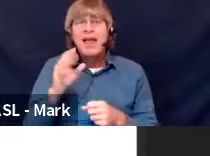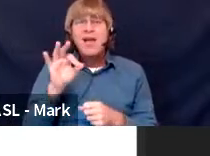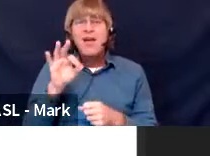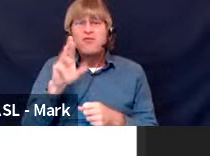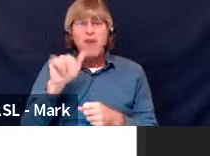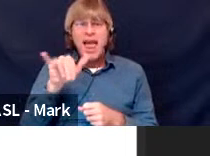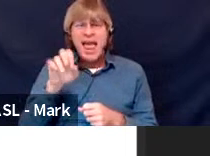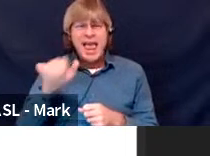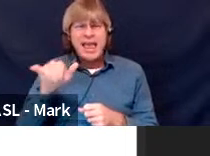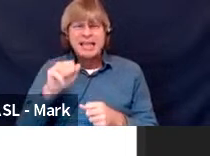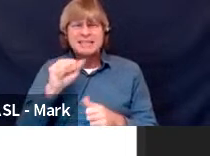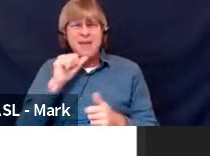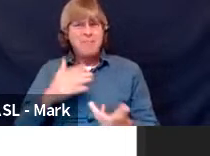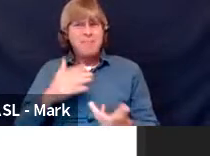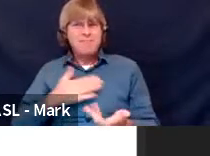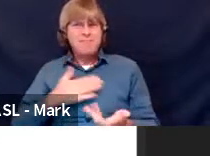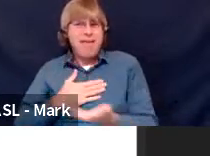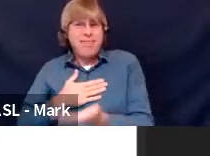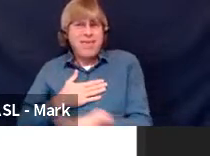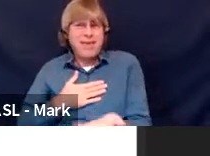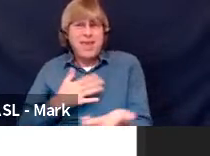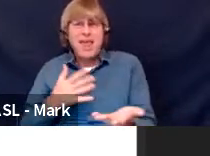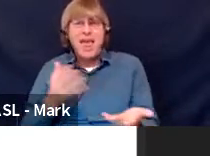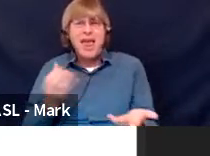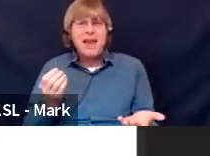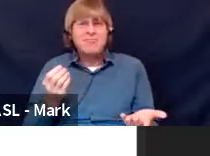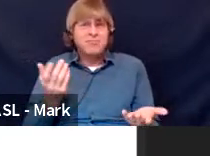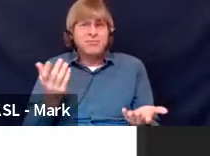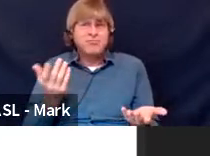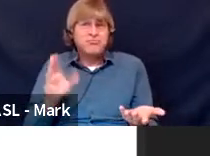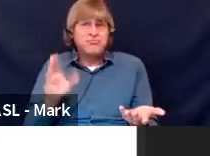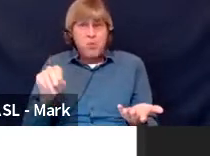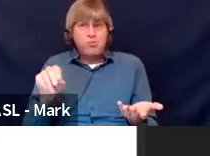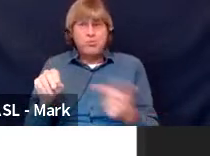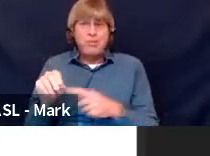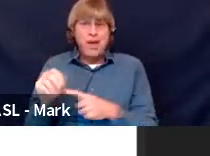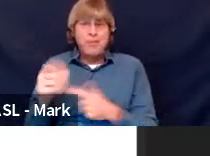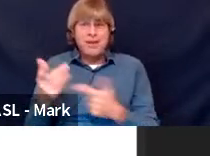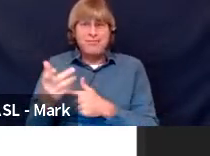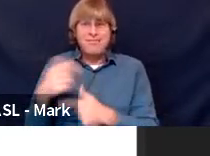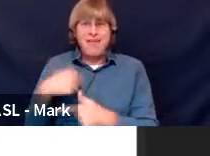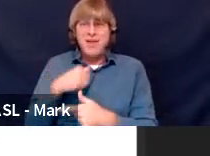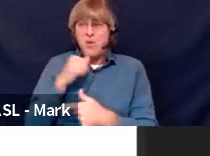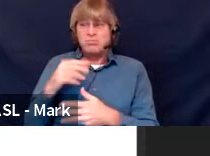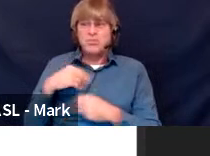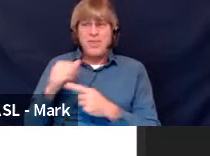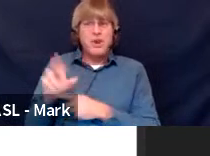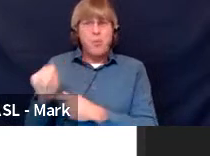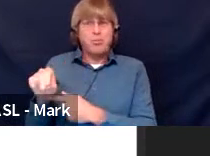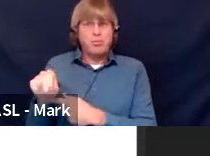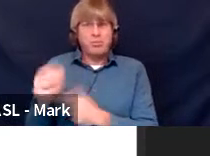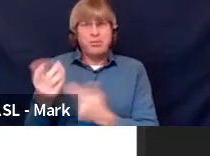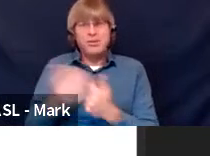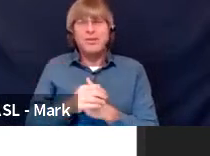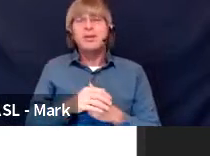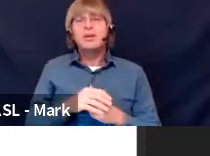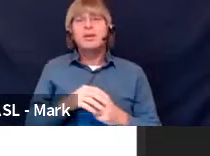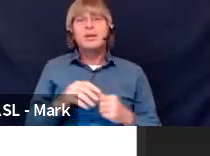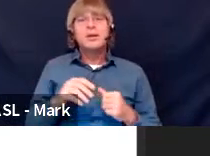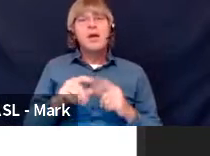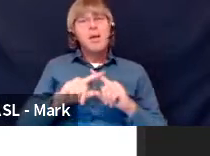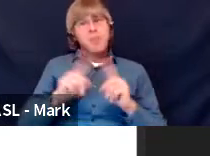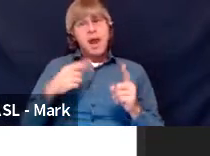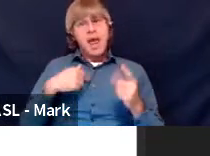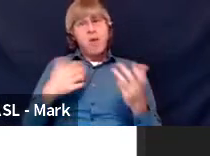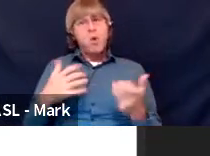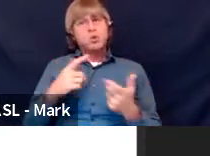Friday isn't, you know, my thing, and nope, I don't really get with nope. But I